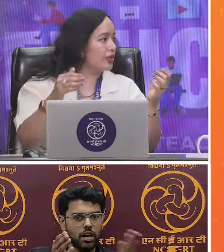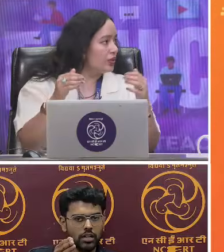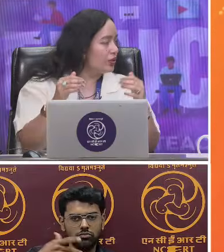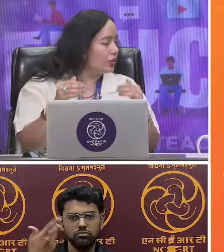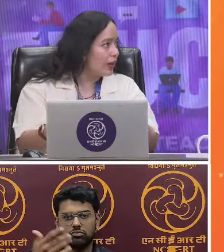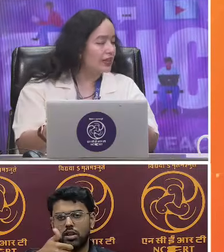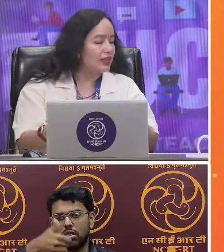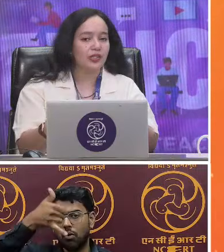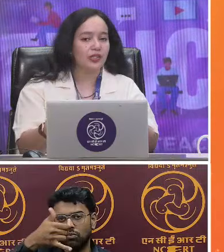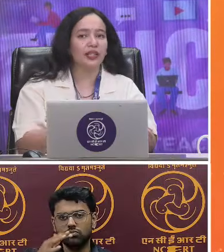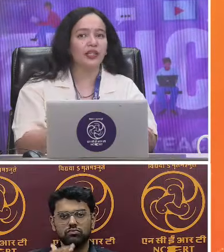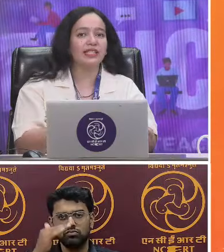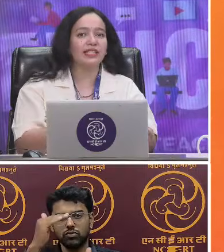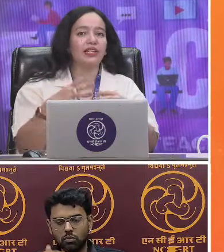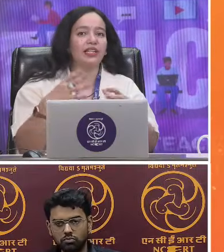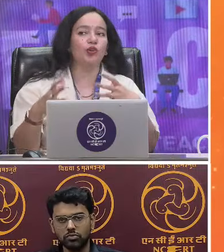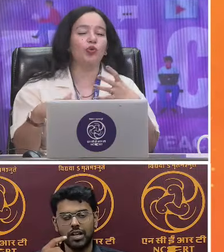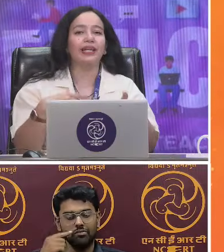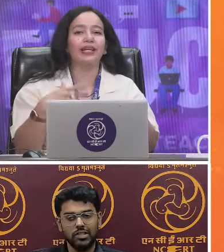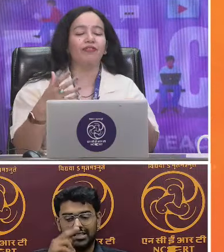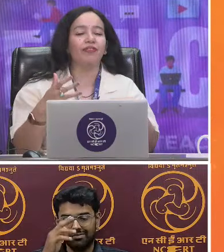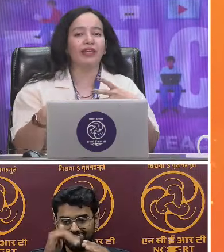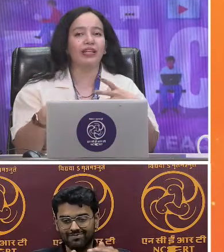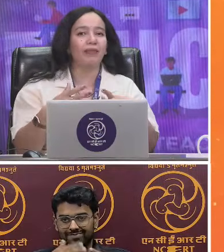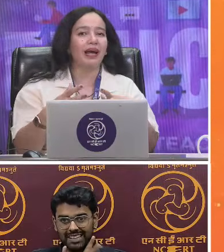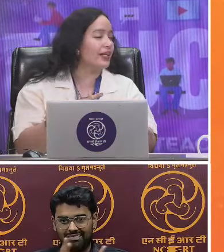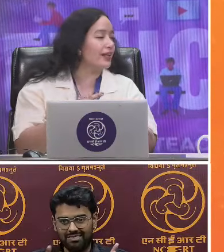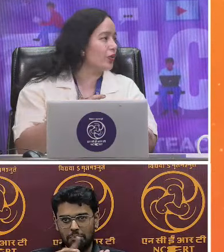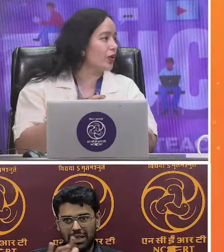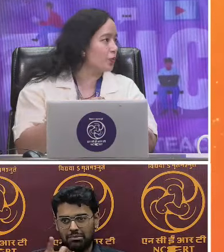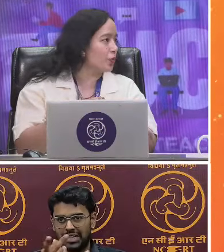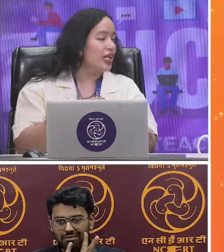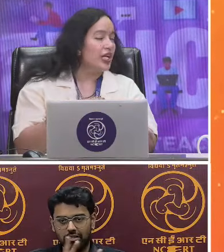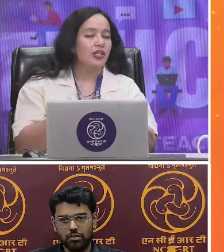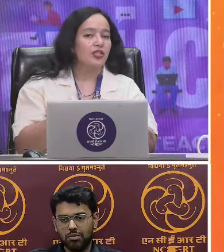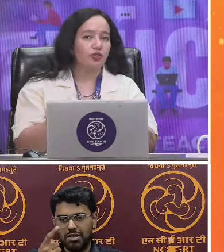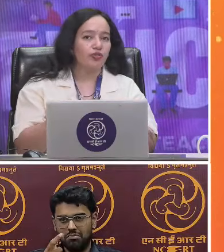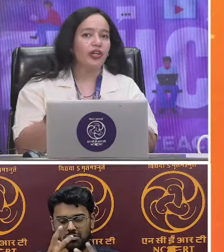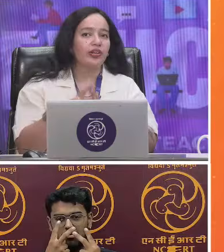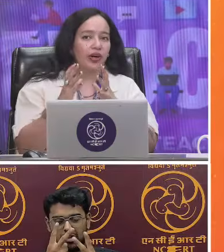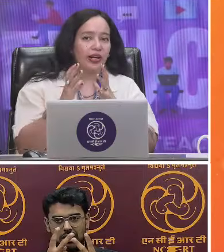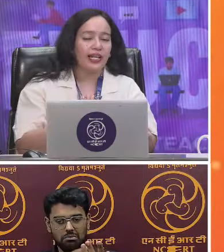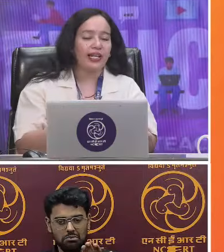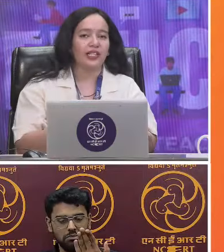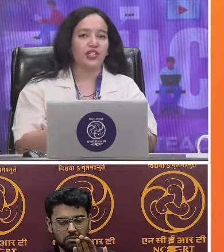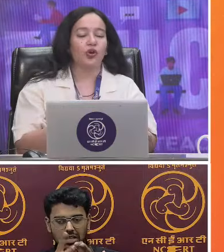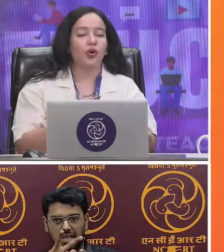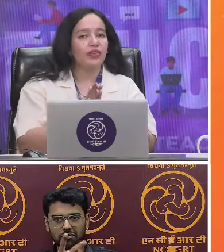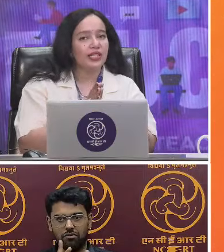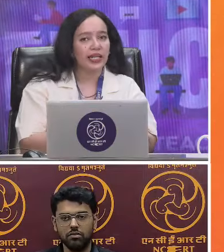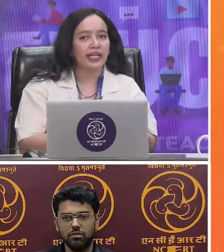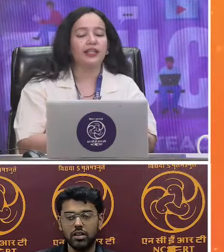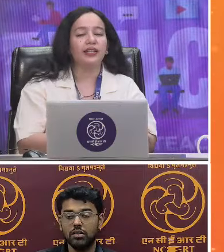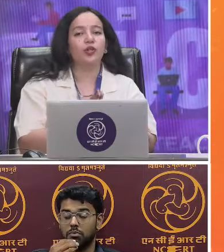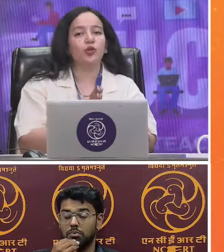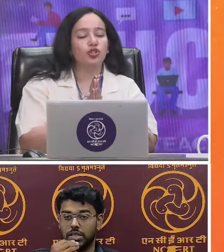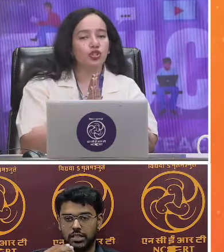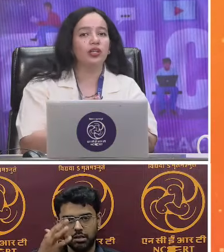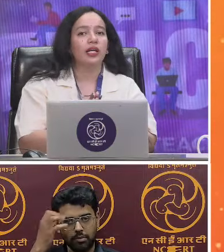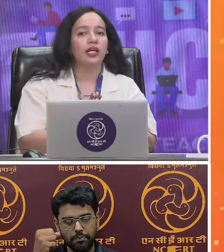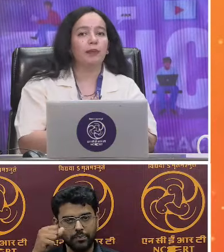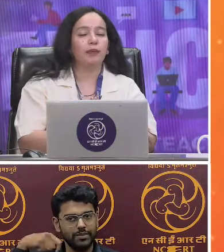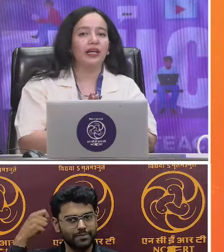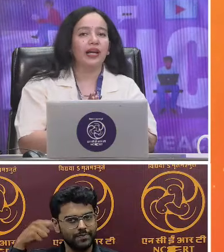or the low angle. So otherwise it will give you a very, very bad output. So for recording a lecture, always take care that you